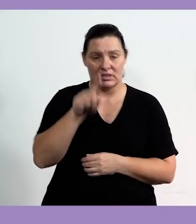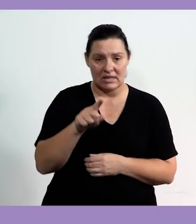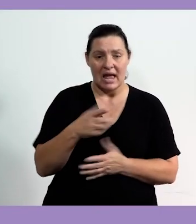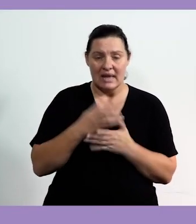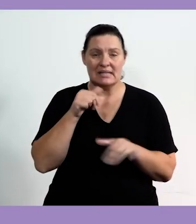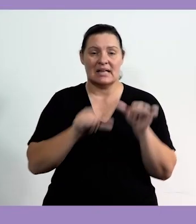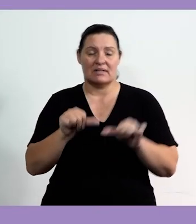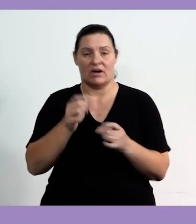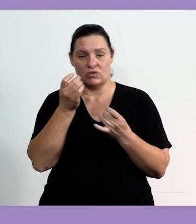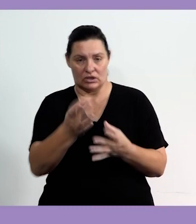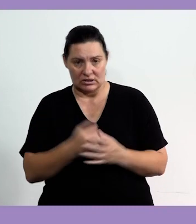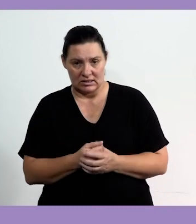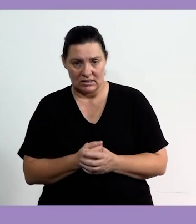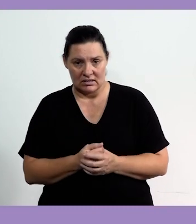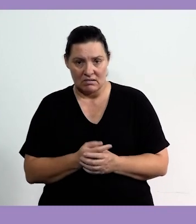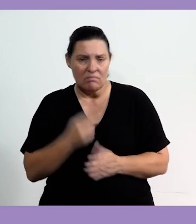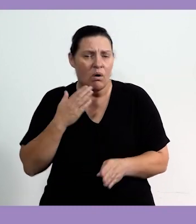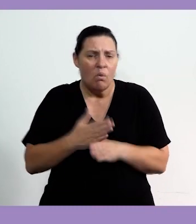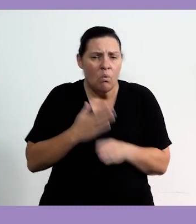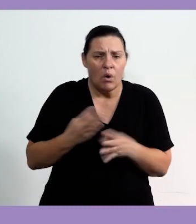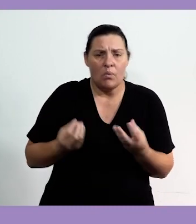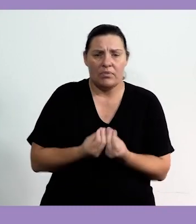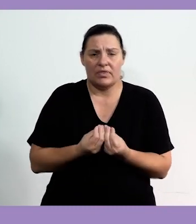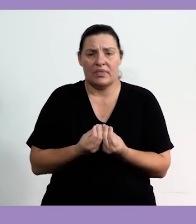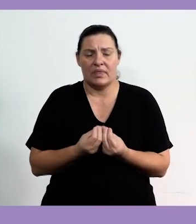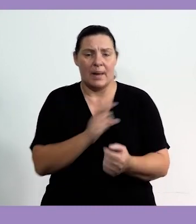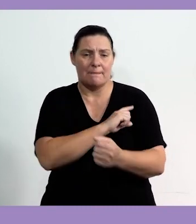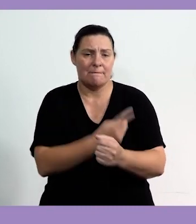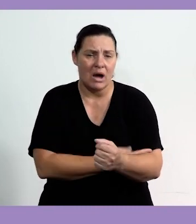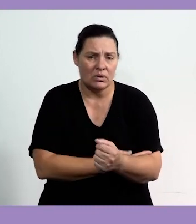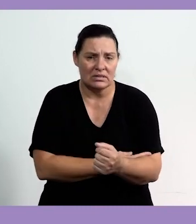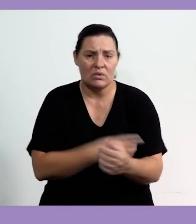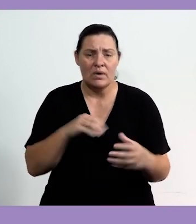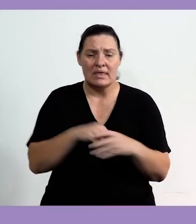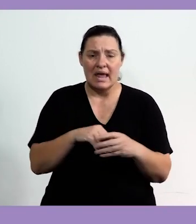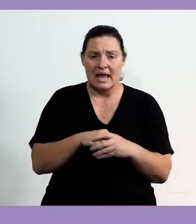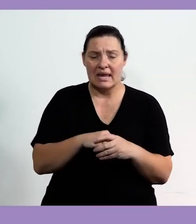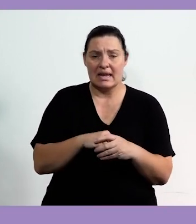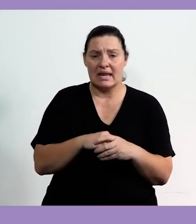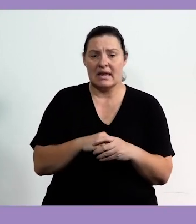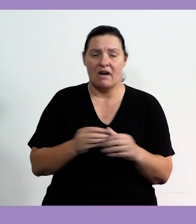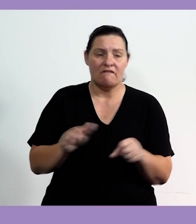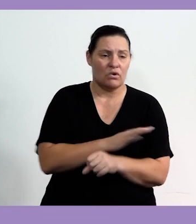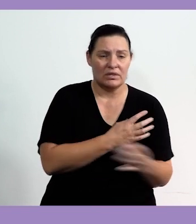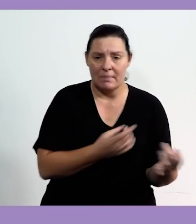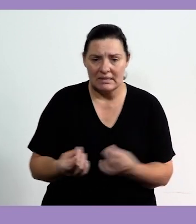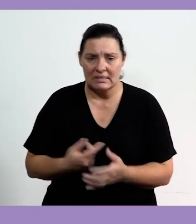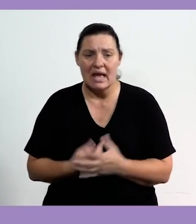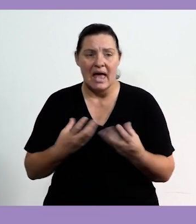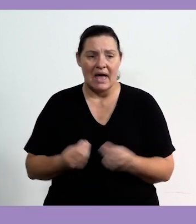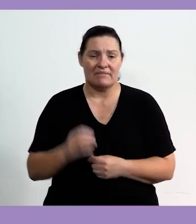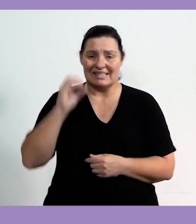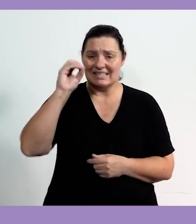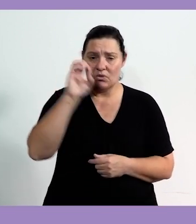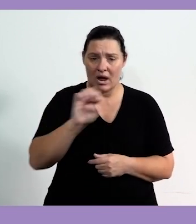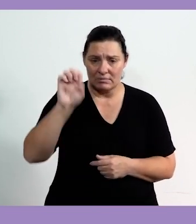with exponents and scientific notation, where we worked with the powers with integer exponents, powers